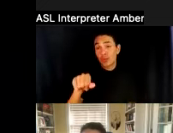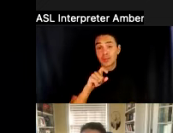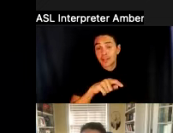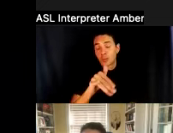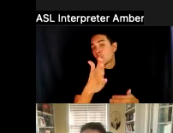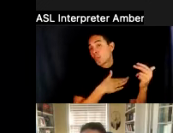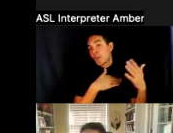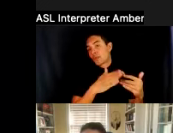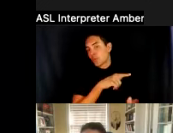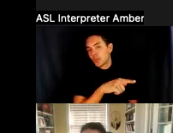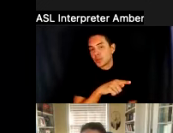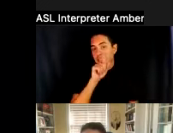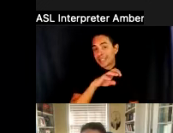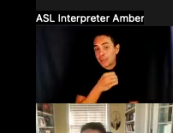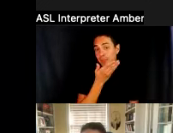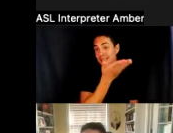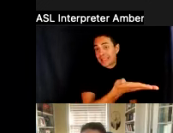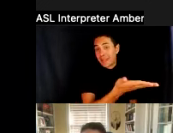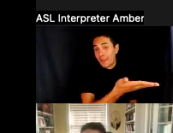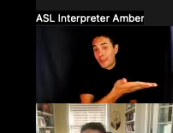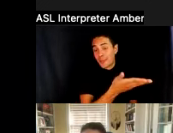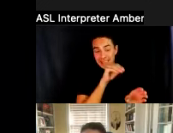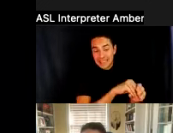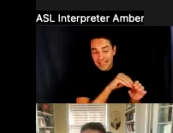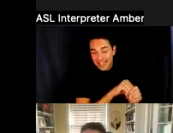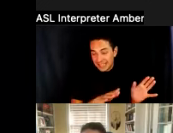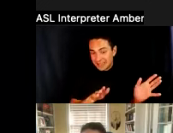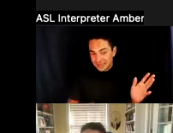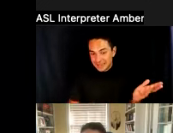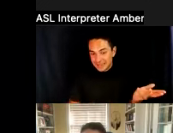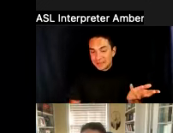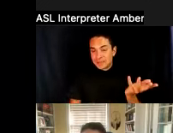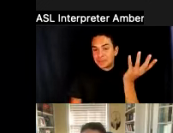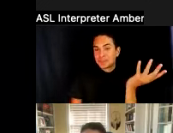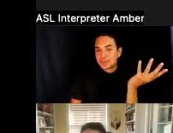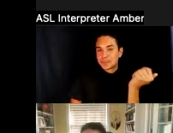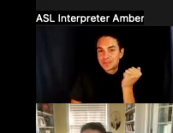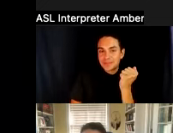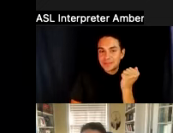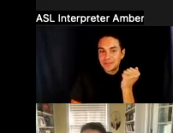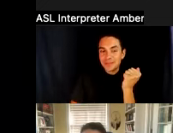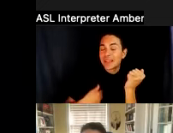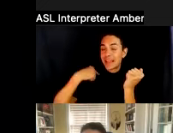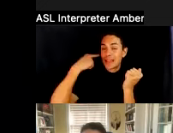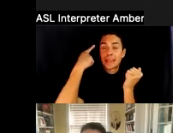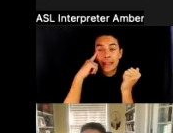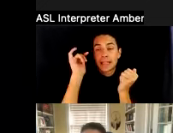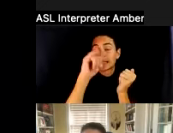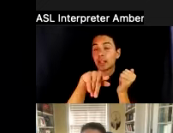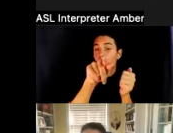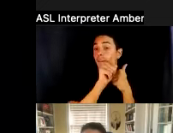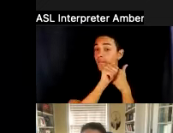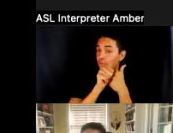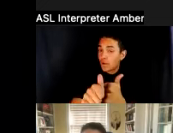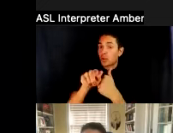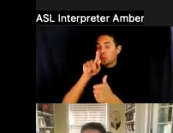whoever needs to be in there, but I think that you followed what